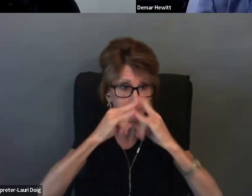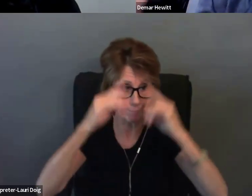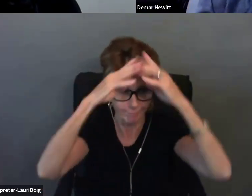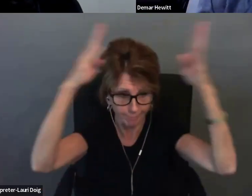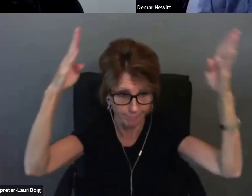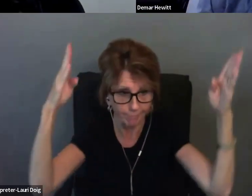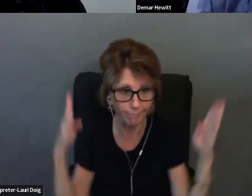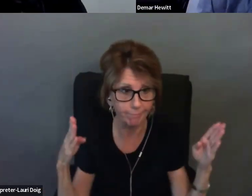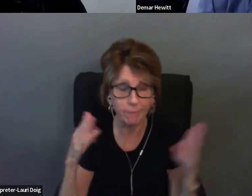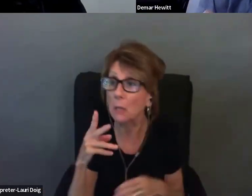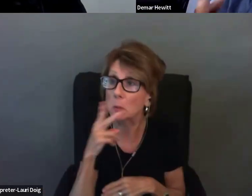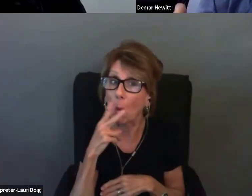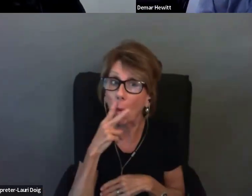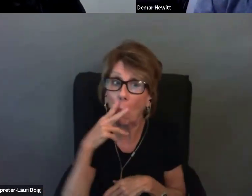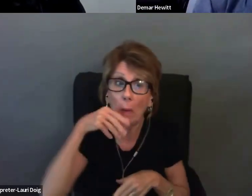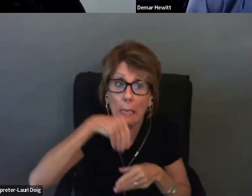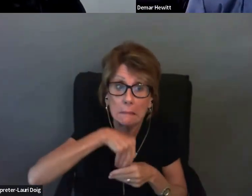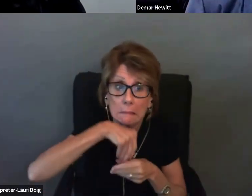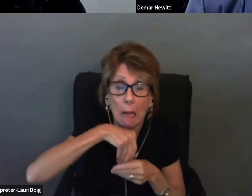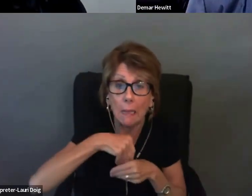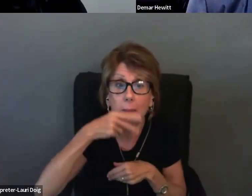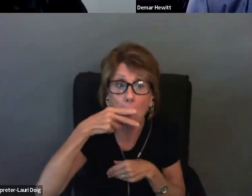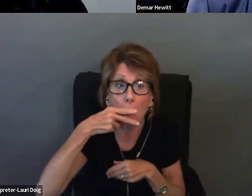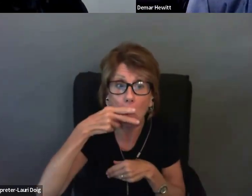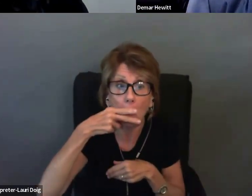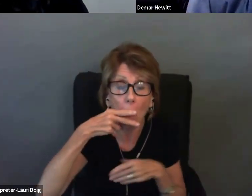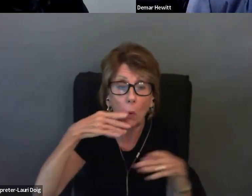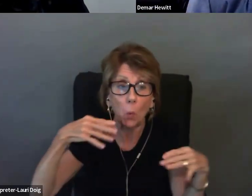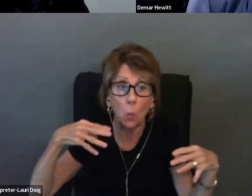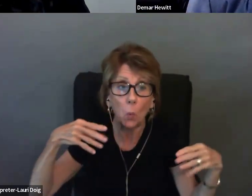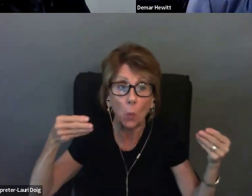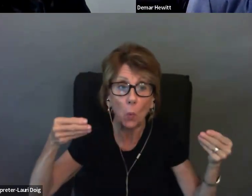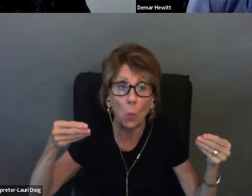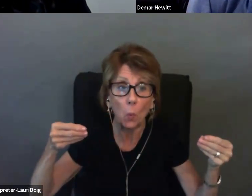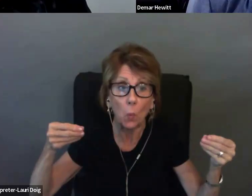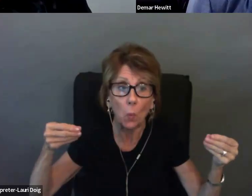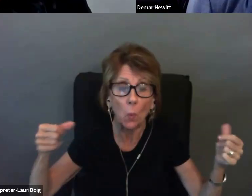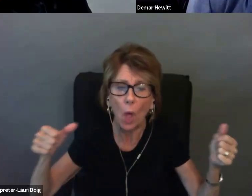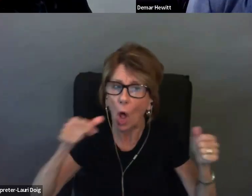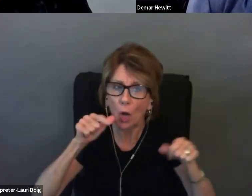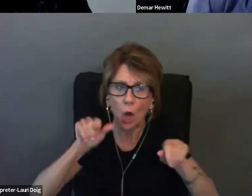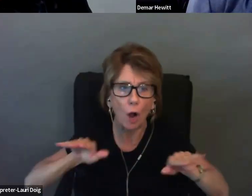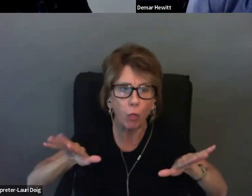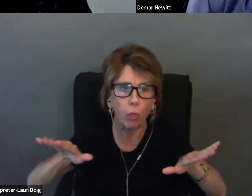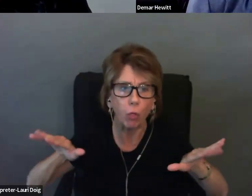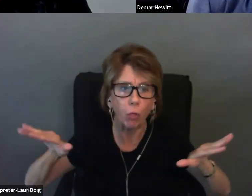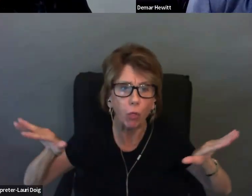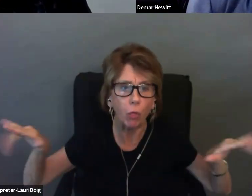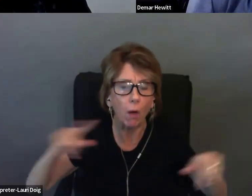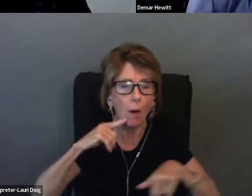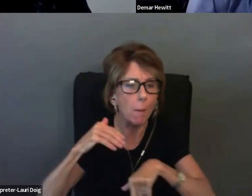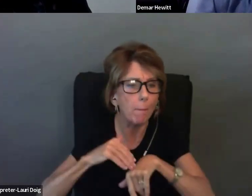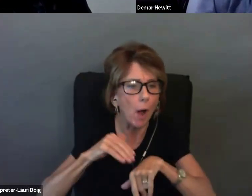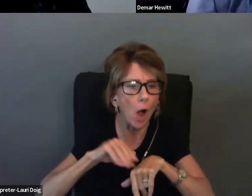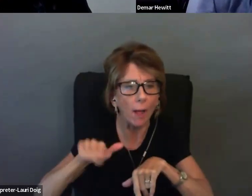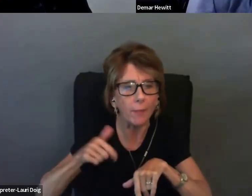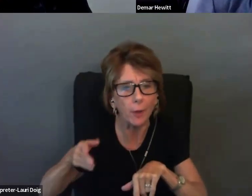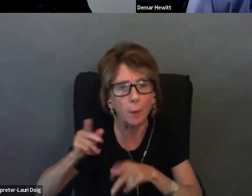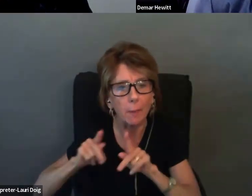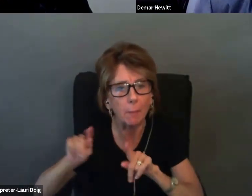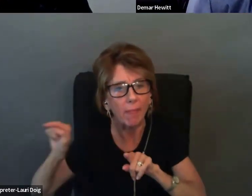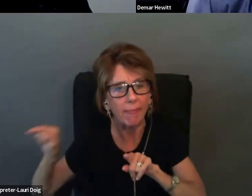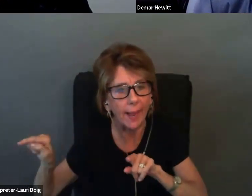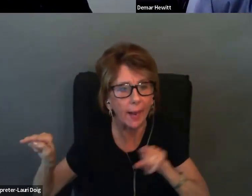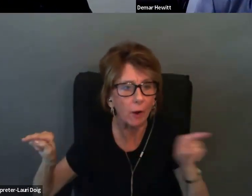there and it filters out. So that's one way of doing it. You could ask your landlord to, do any